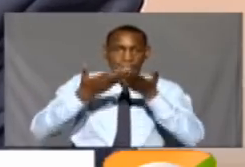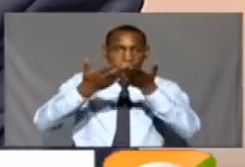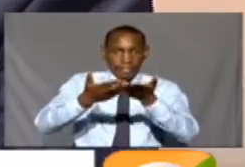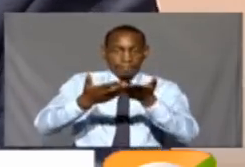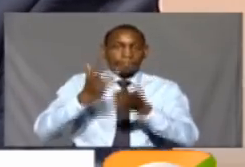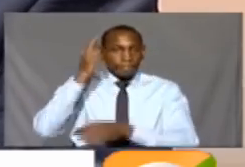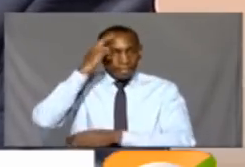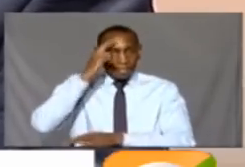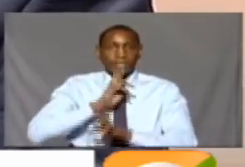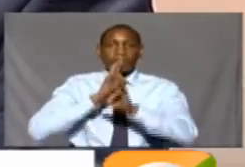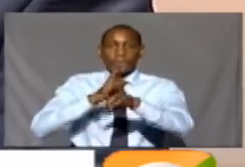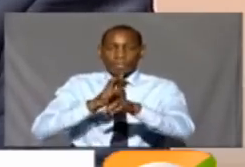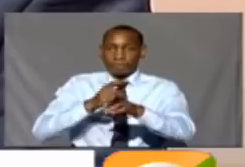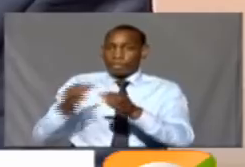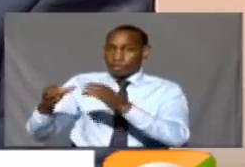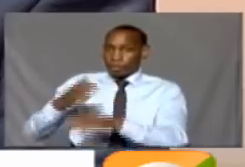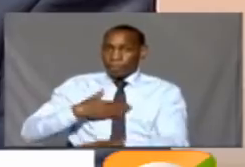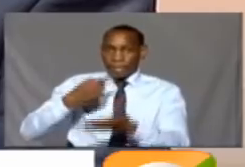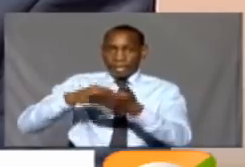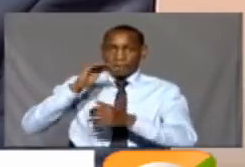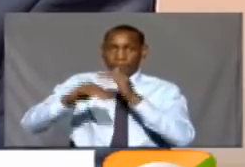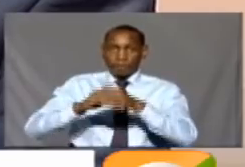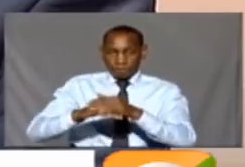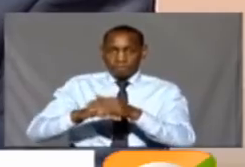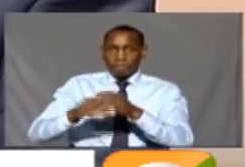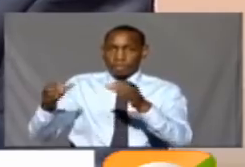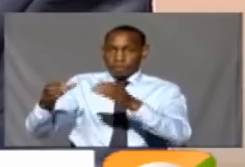report from the party, mm-hmm. approved by all organs of the party.